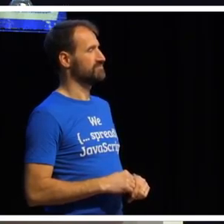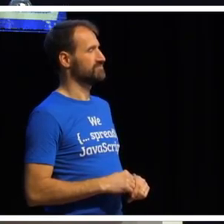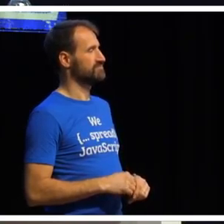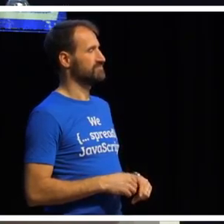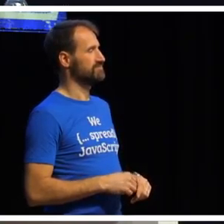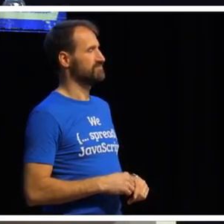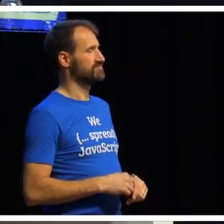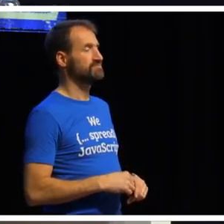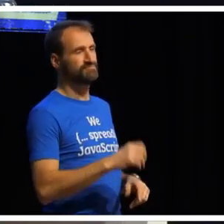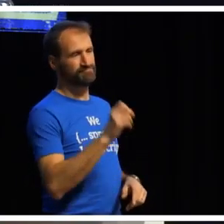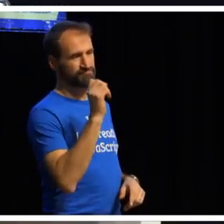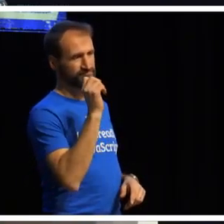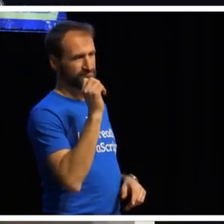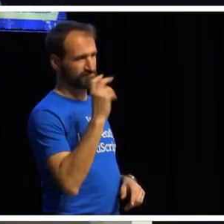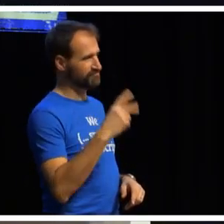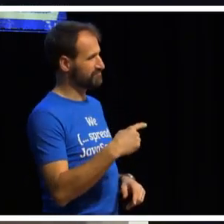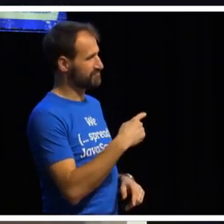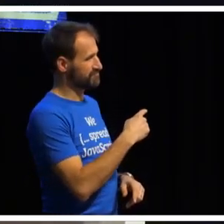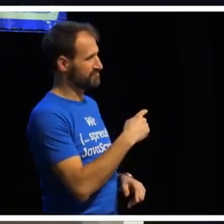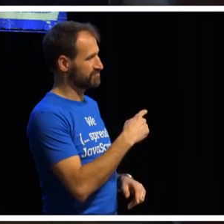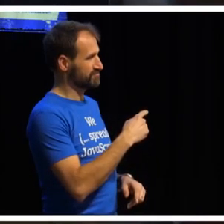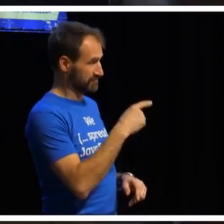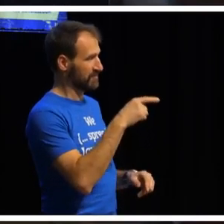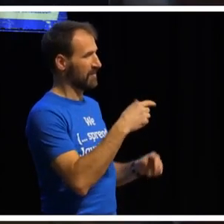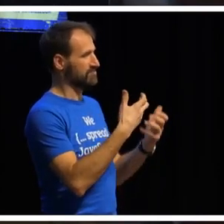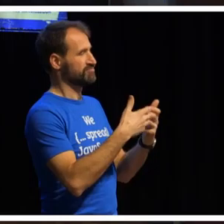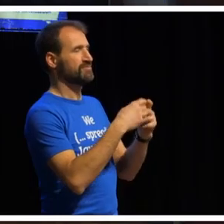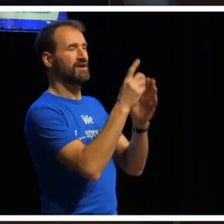Oh, hang on. Yeah, there you go. Brilliant.